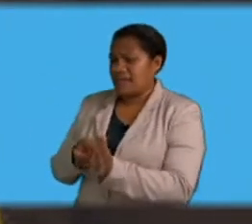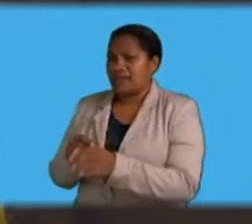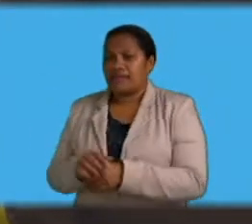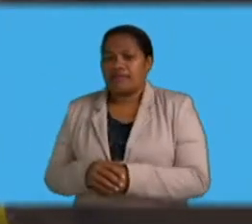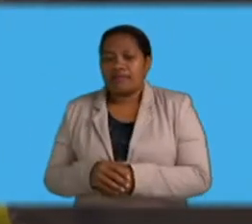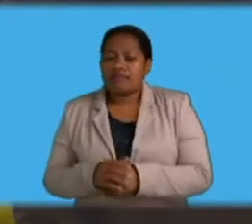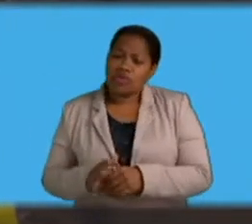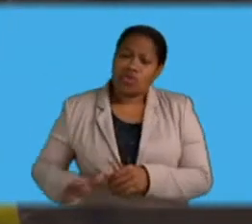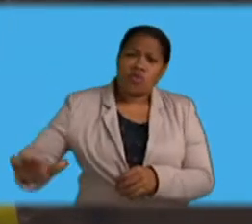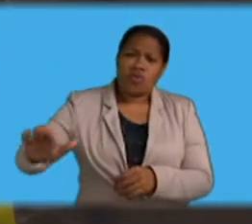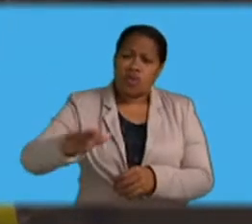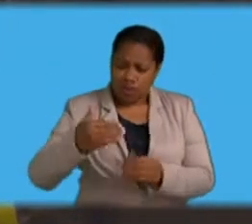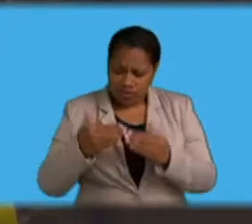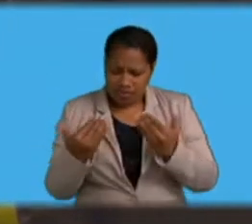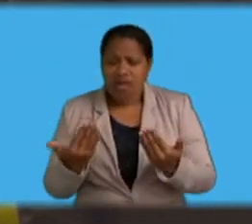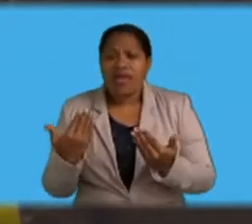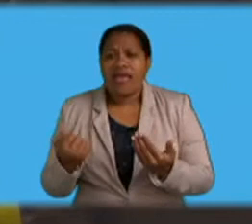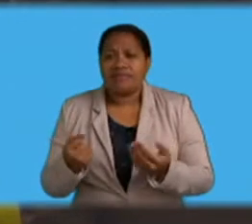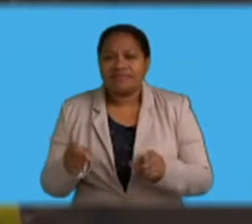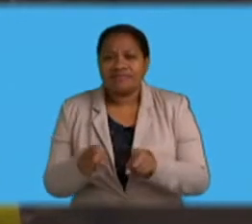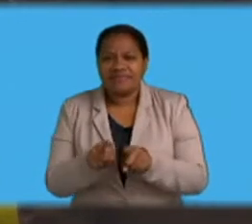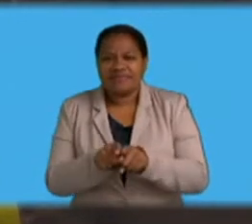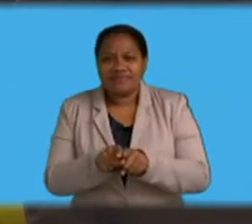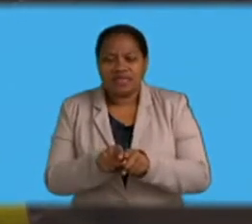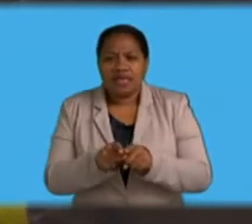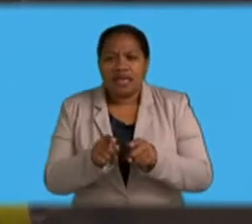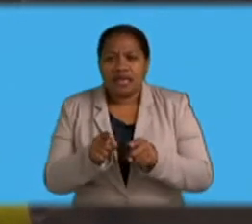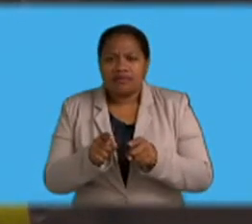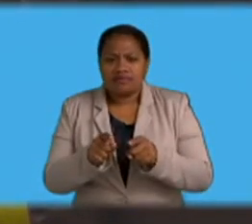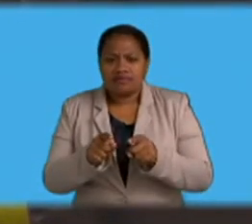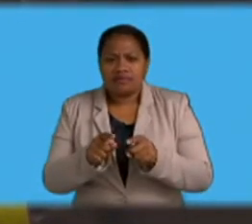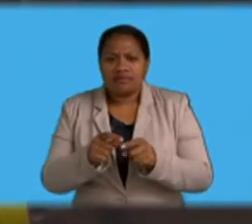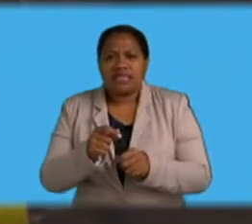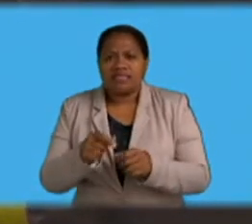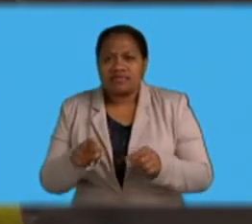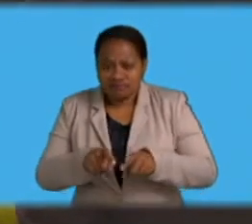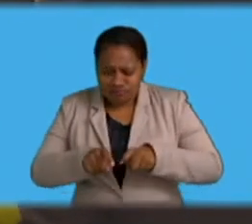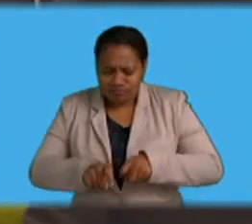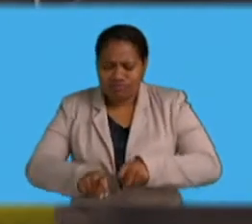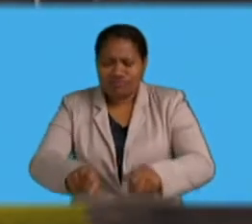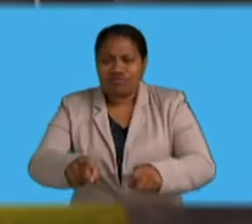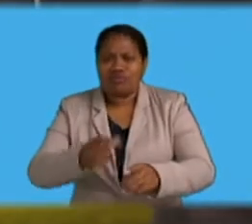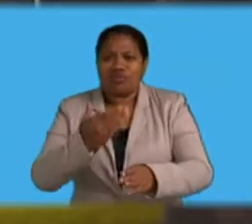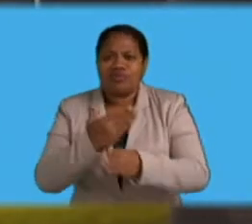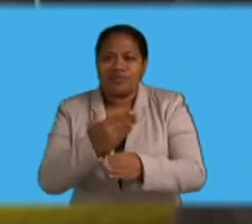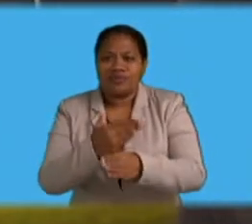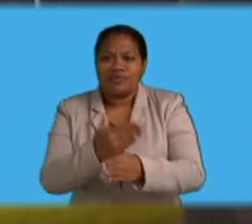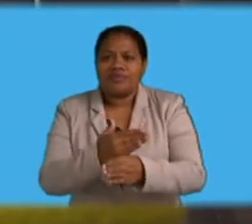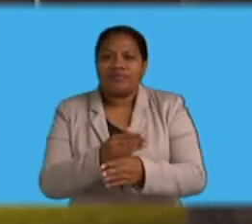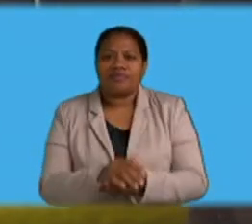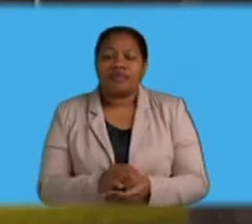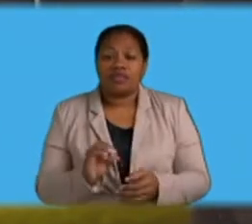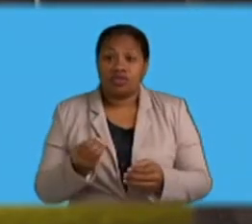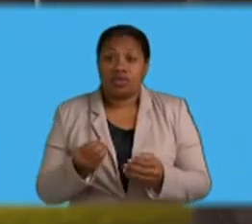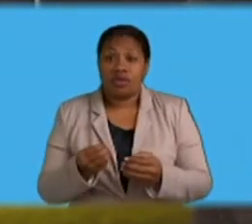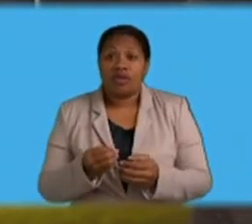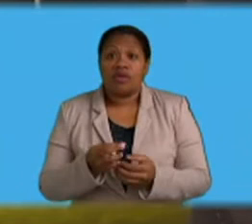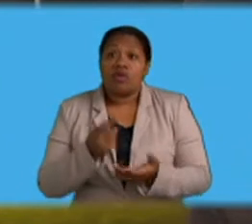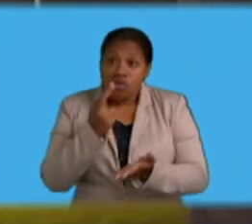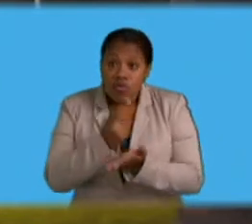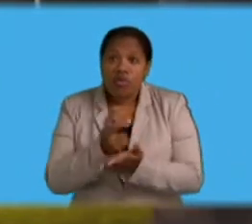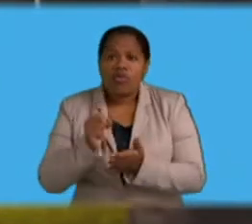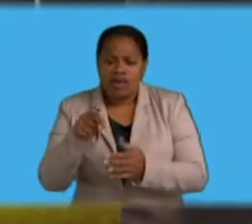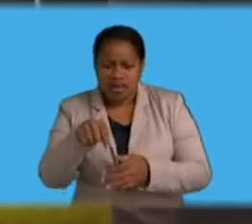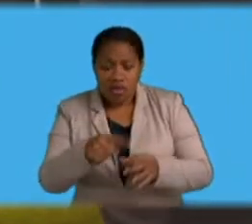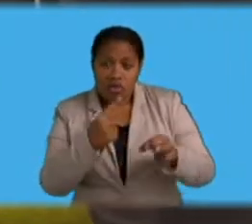They all now have permanent security of a contract. So, Madam Speaker, the reality is that this question